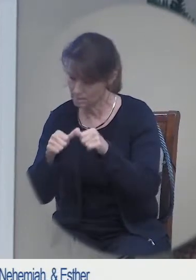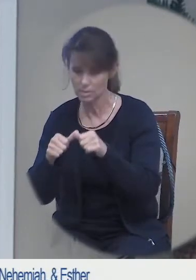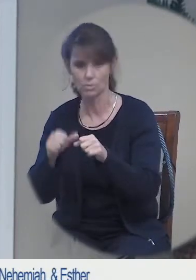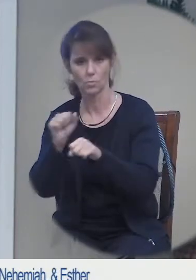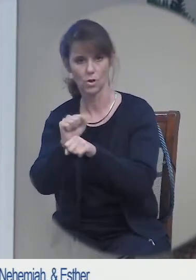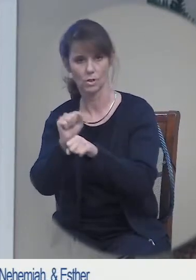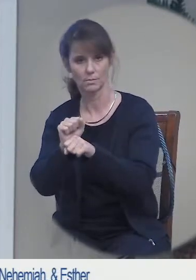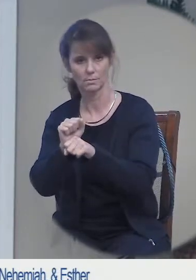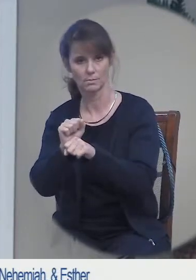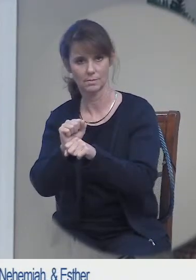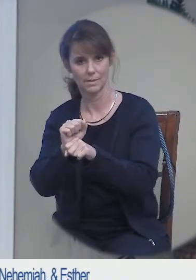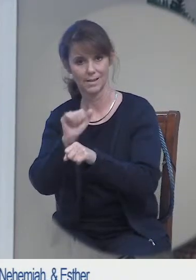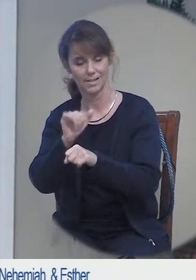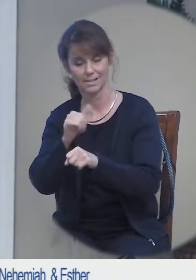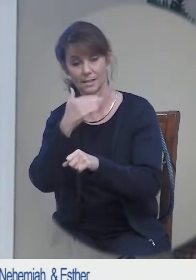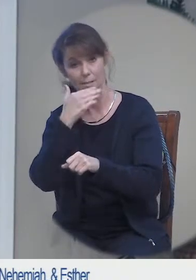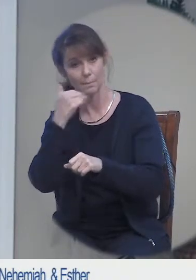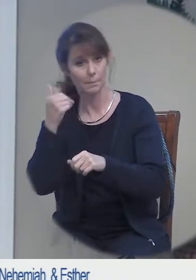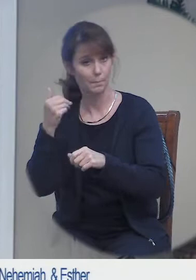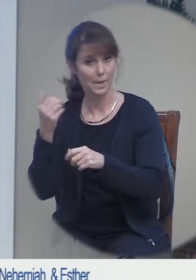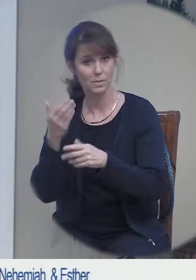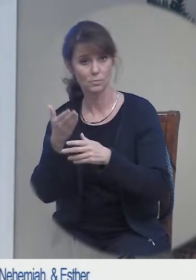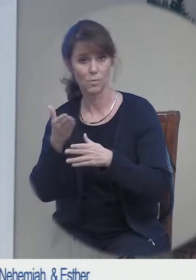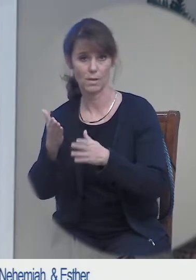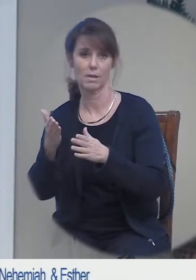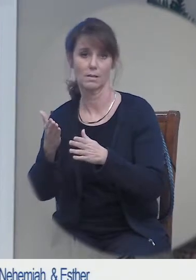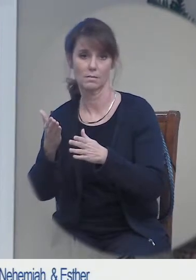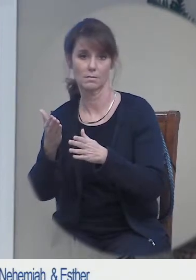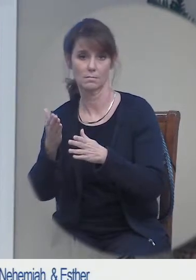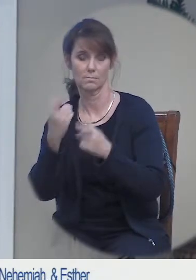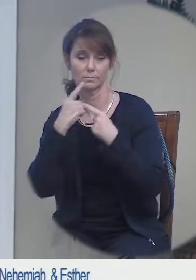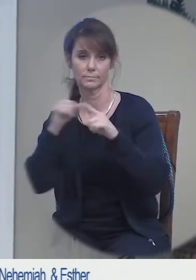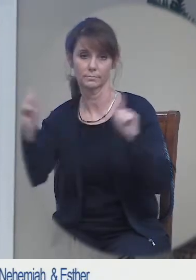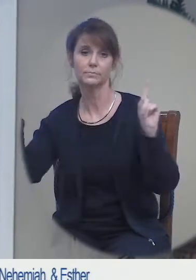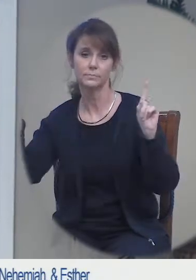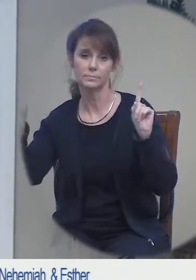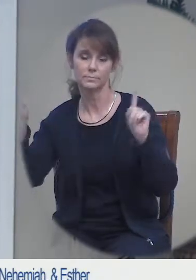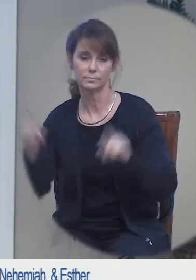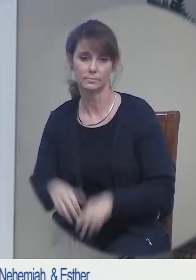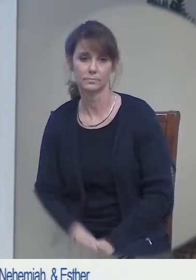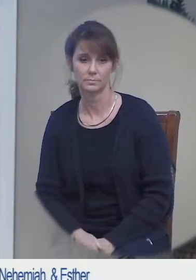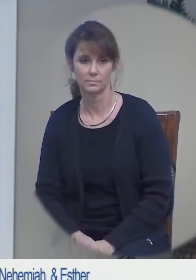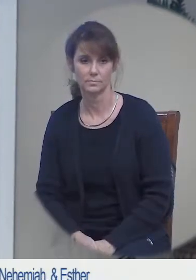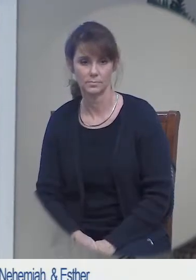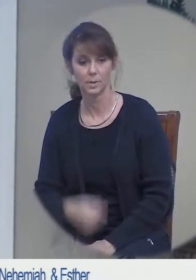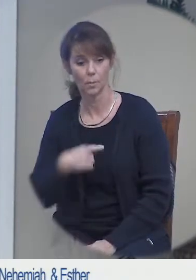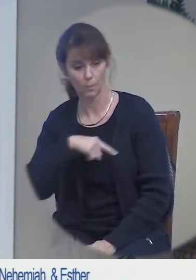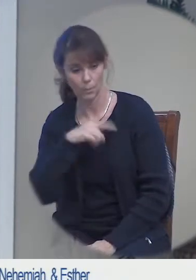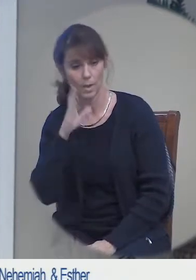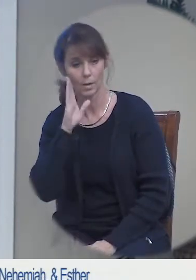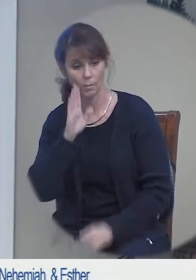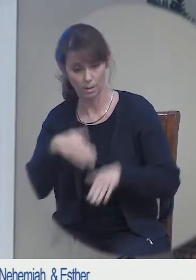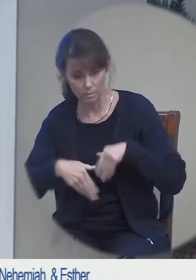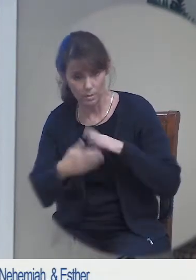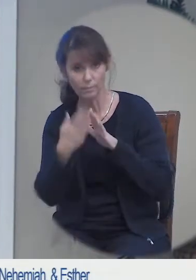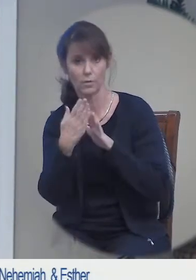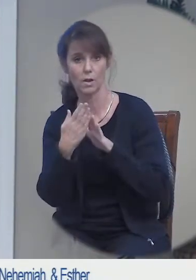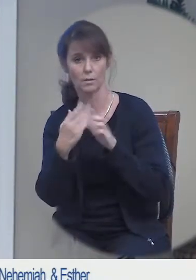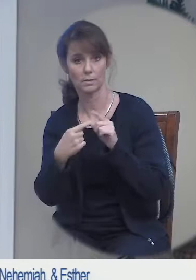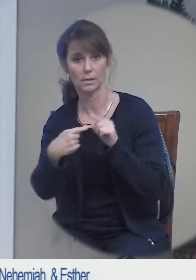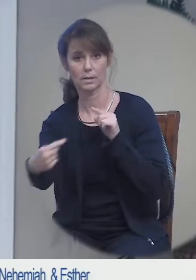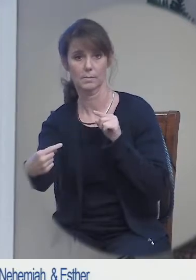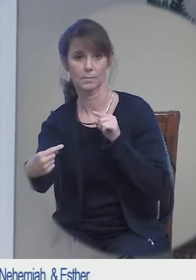to overcome or to face the opposition that we're going to be faced with in this life. That's exactly what